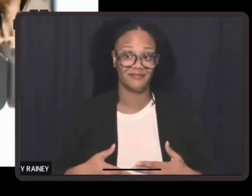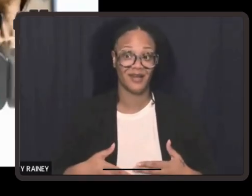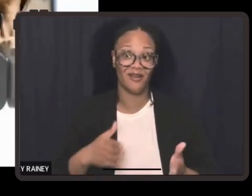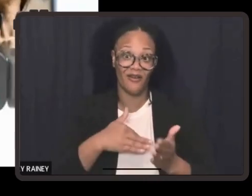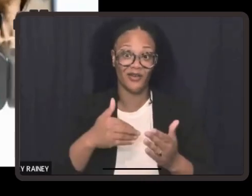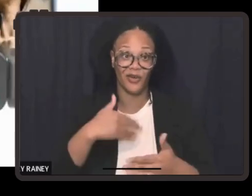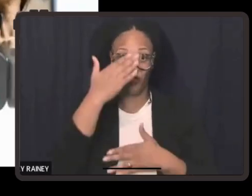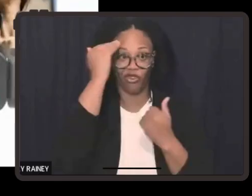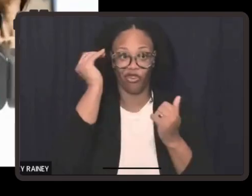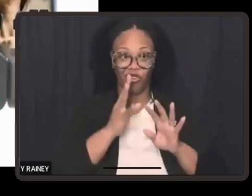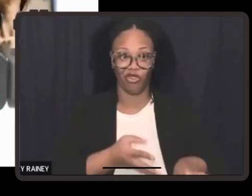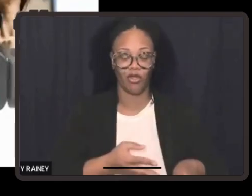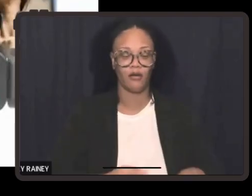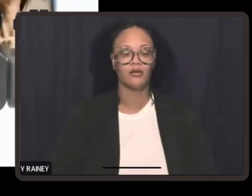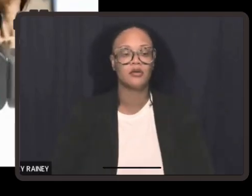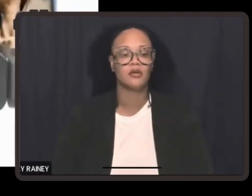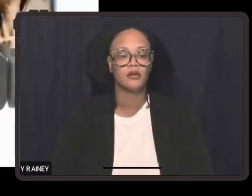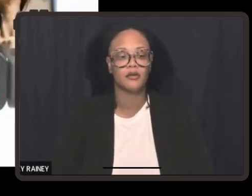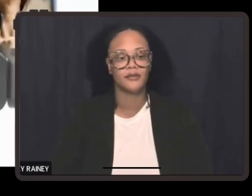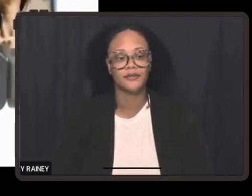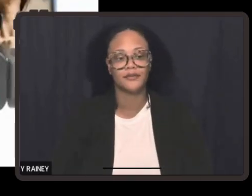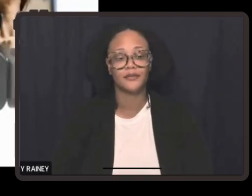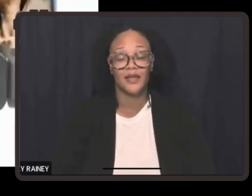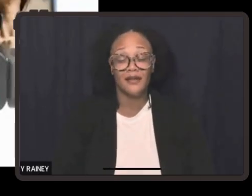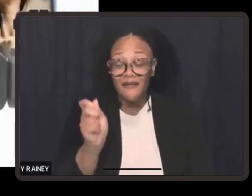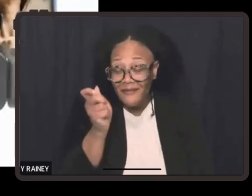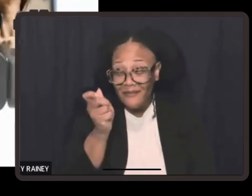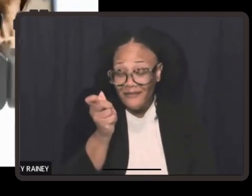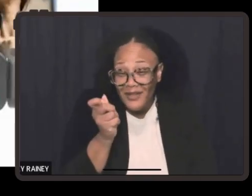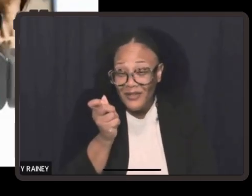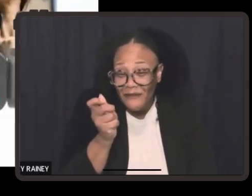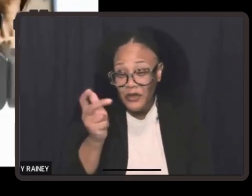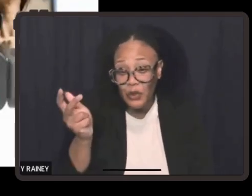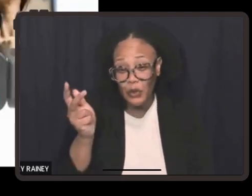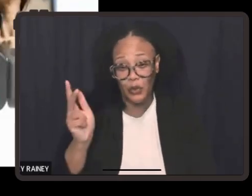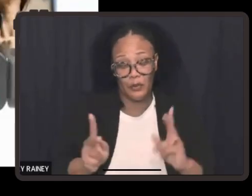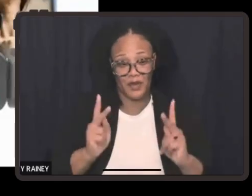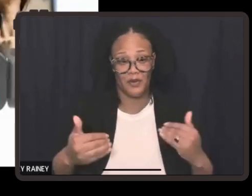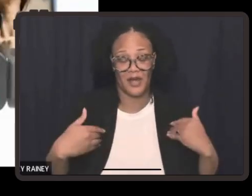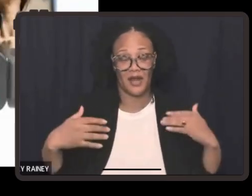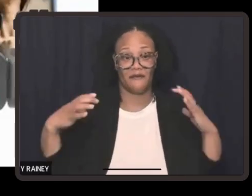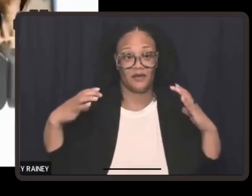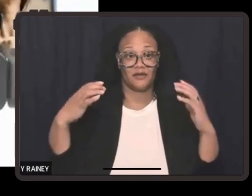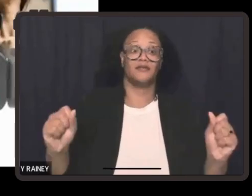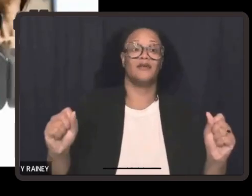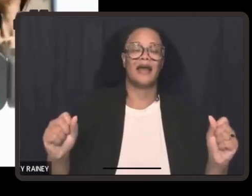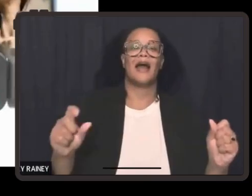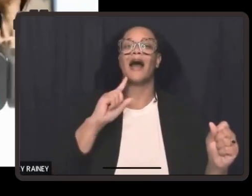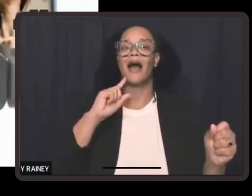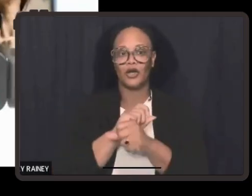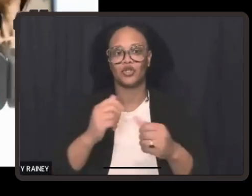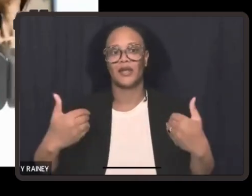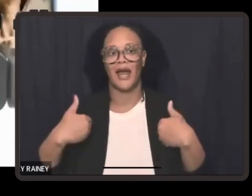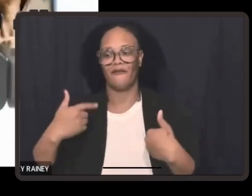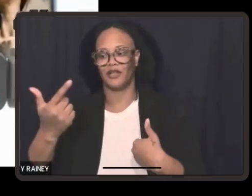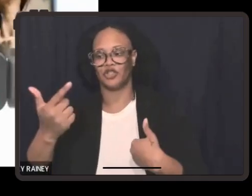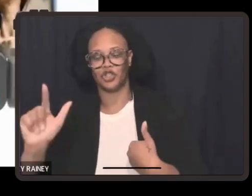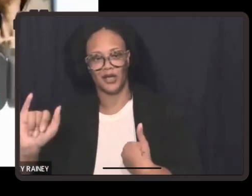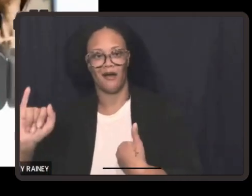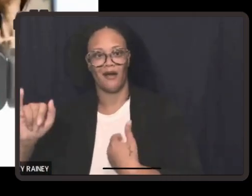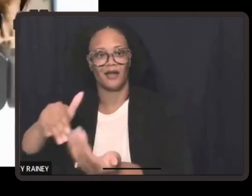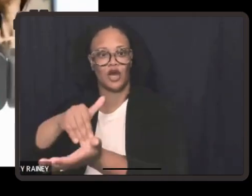of individuals I know with Charge syndrome have a gut specialist, have a GI specialist. More should have